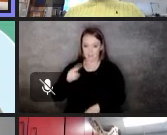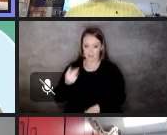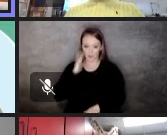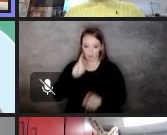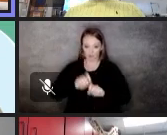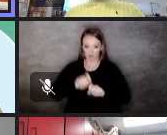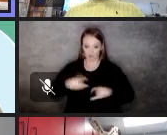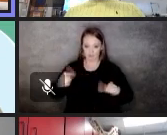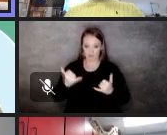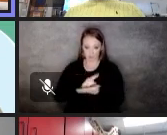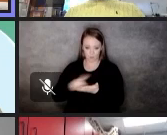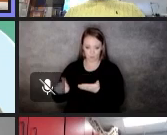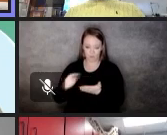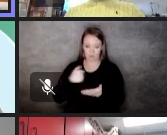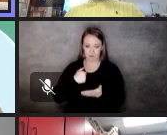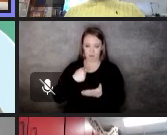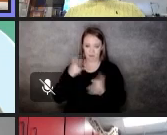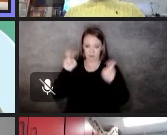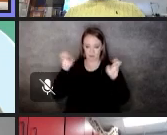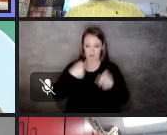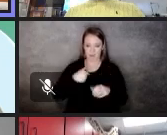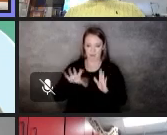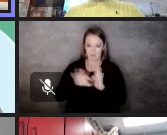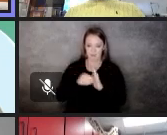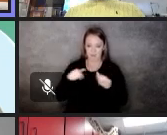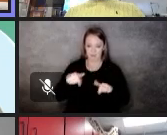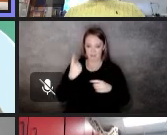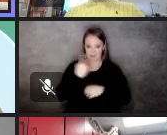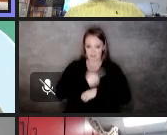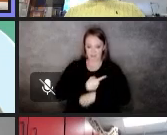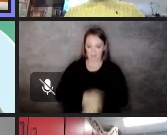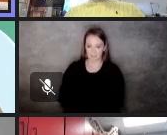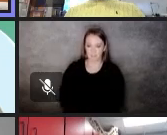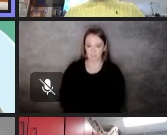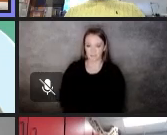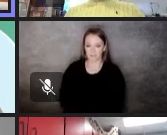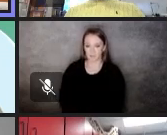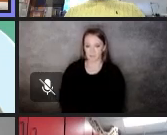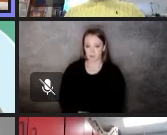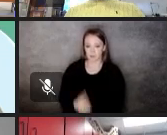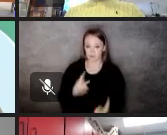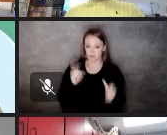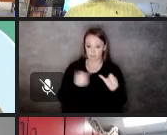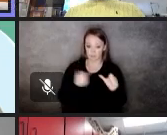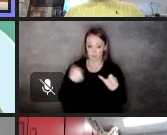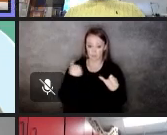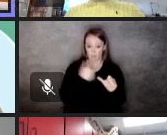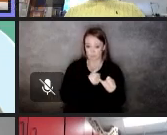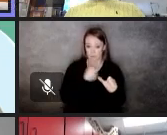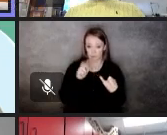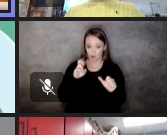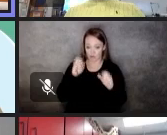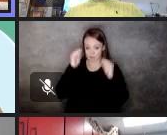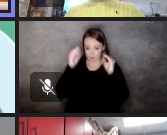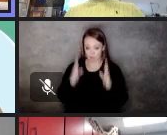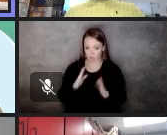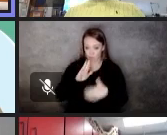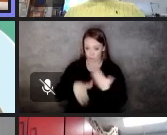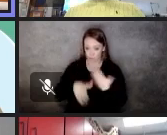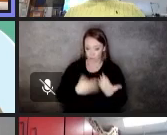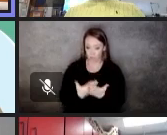us to lead, teach, and advocate. First of all, we're educators. We all deserve a seat at the